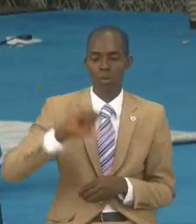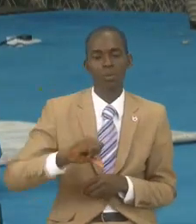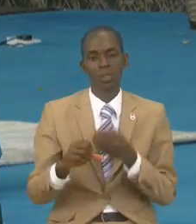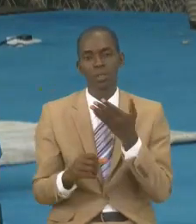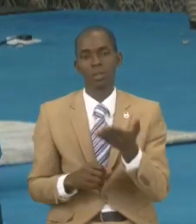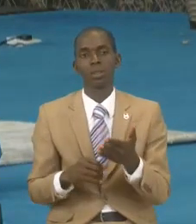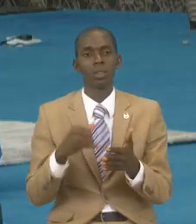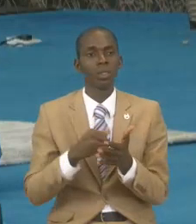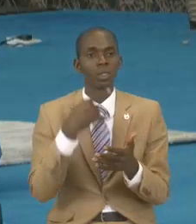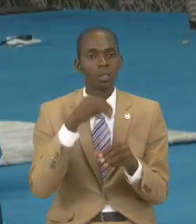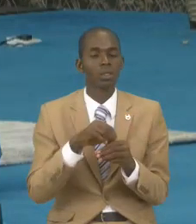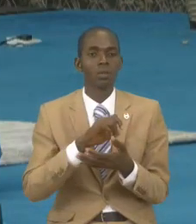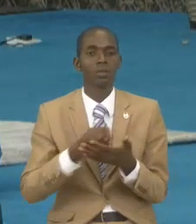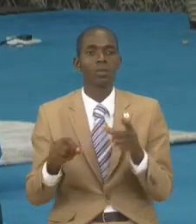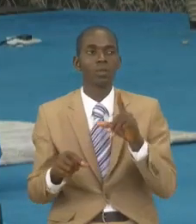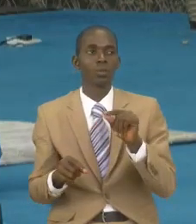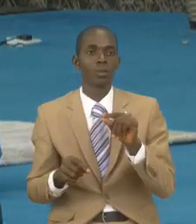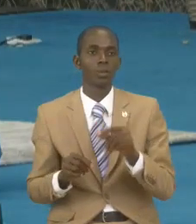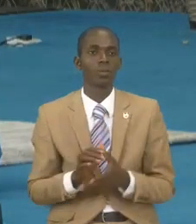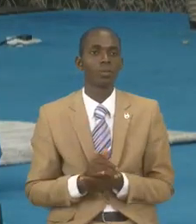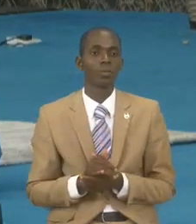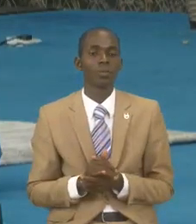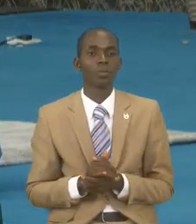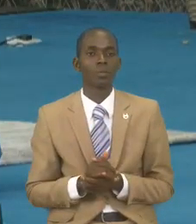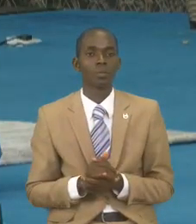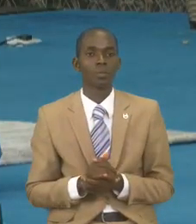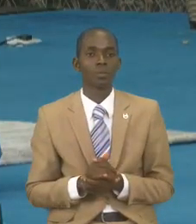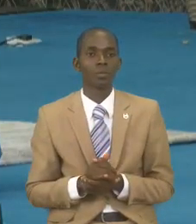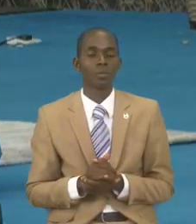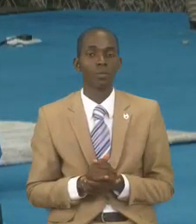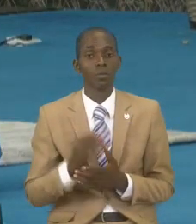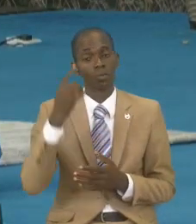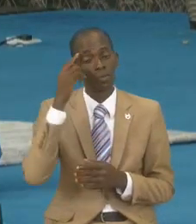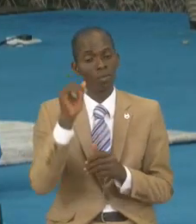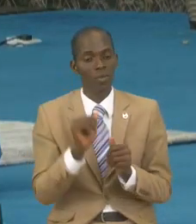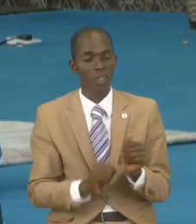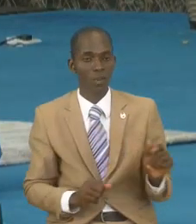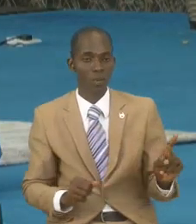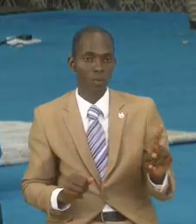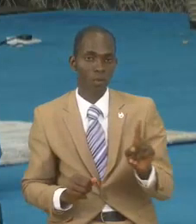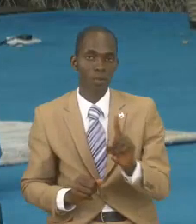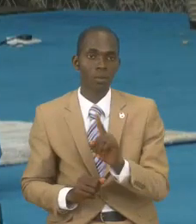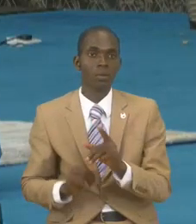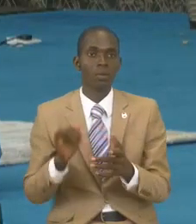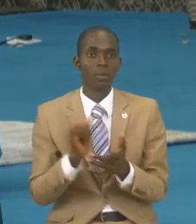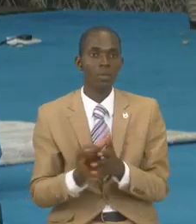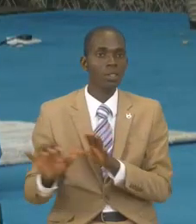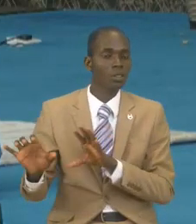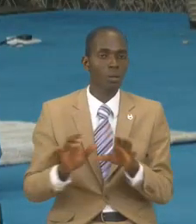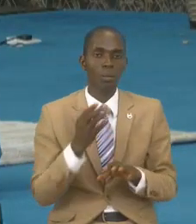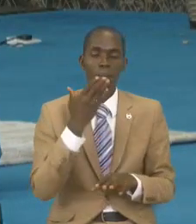verse 20, look at verse 20. For everyone that doeth